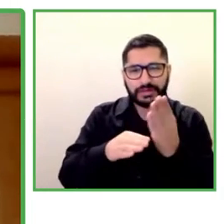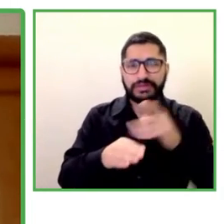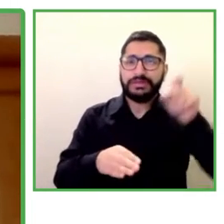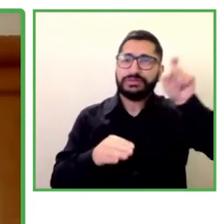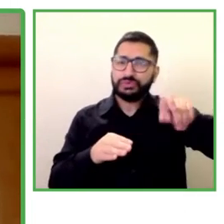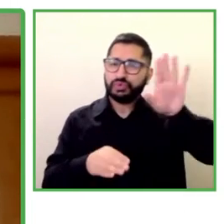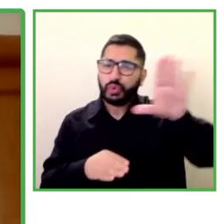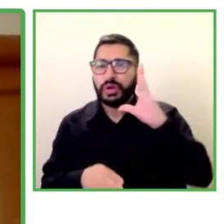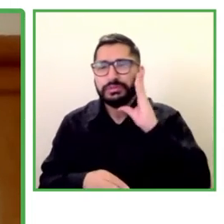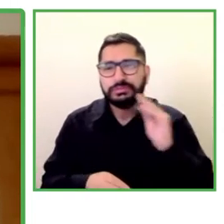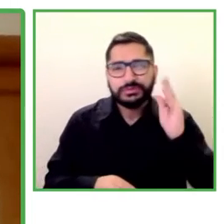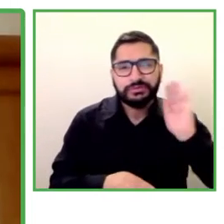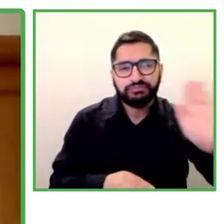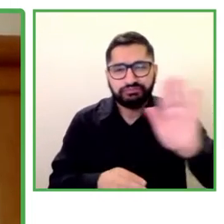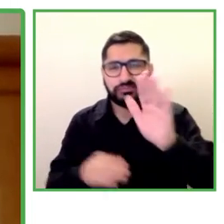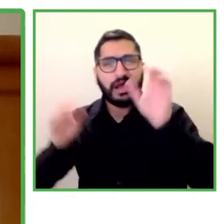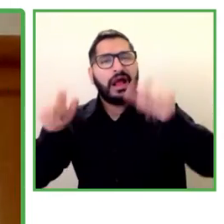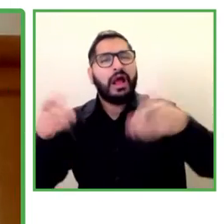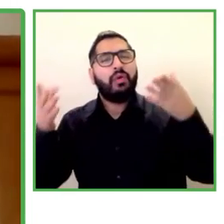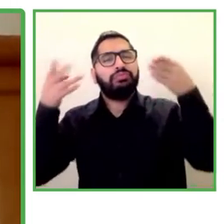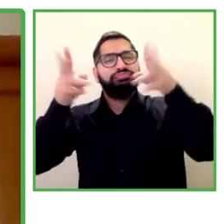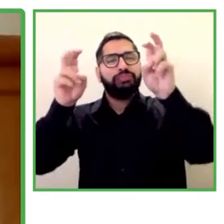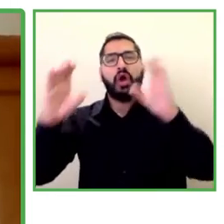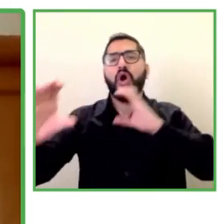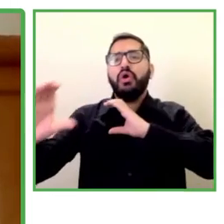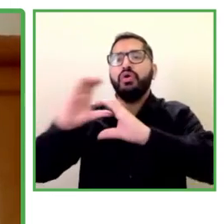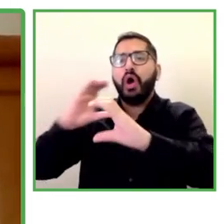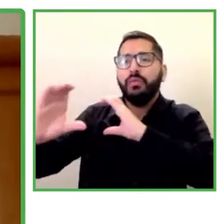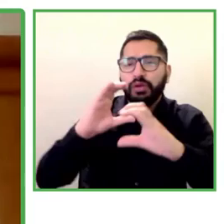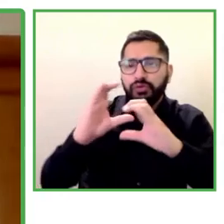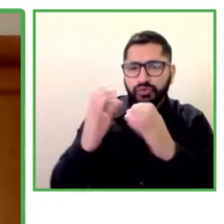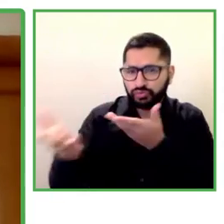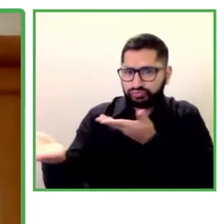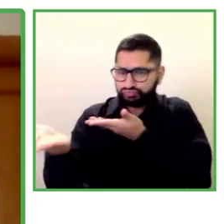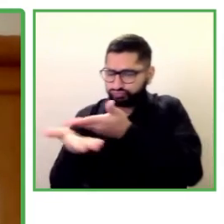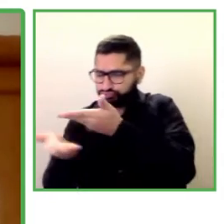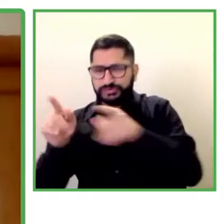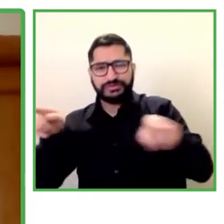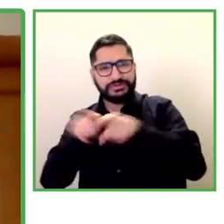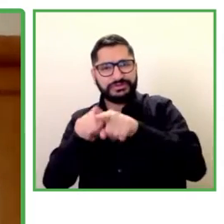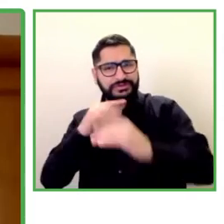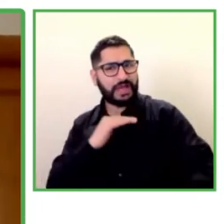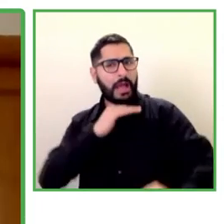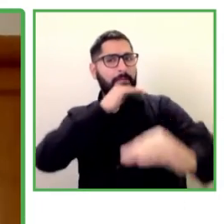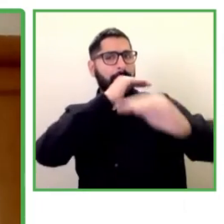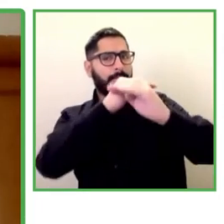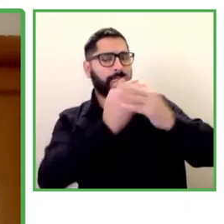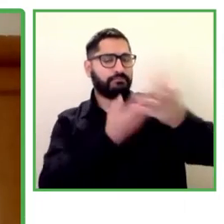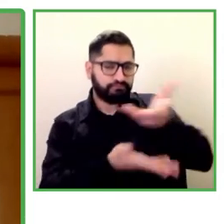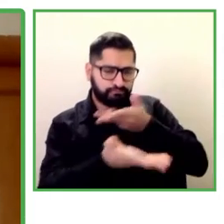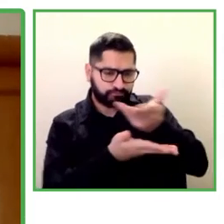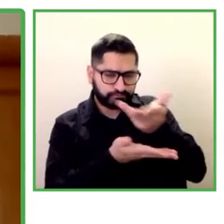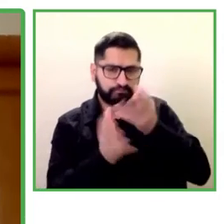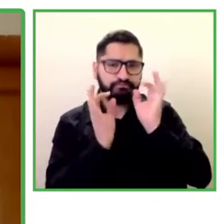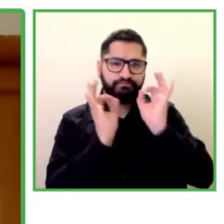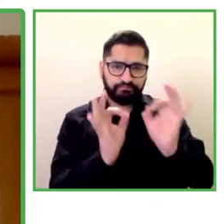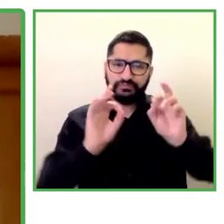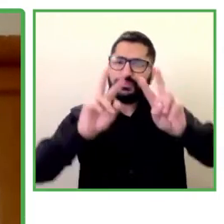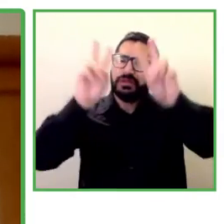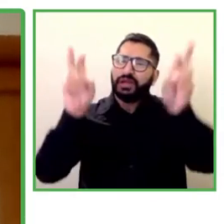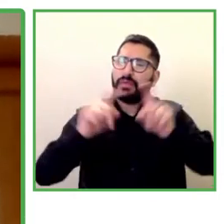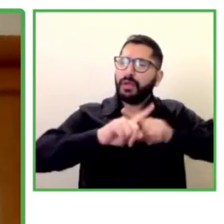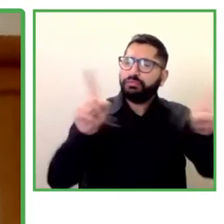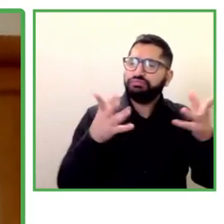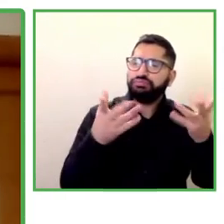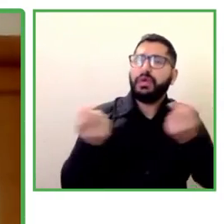experiences amongst them. So company to company, peer to peer. I'm talking about the economic point of view, not